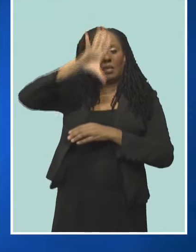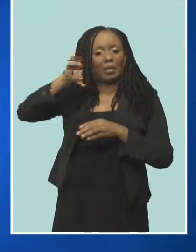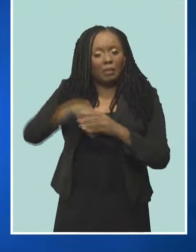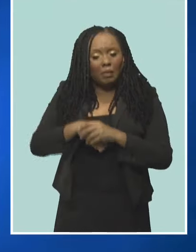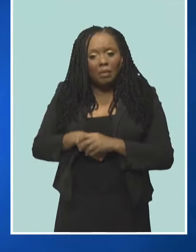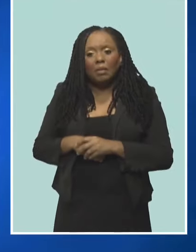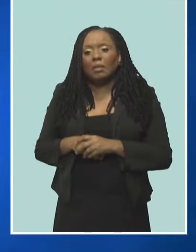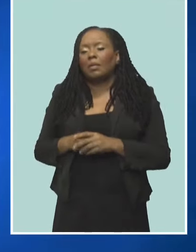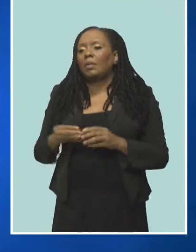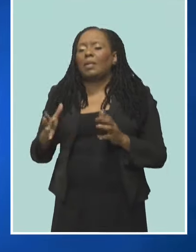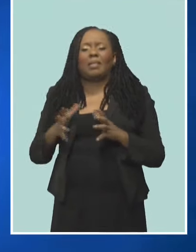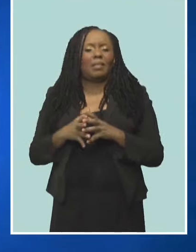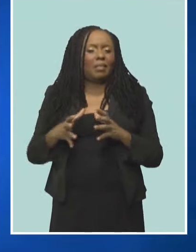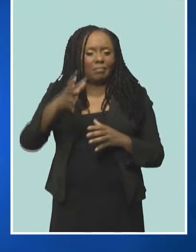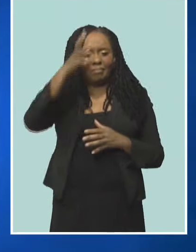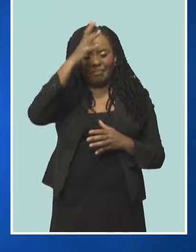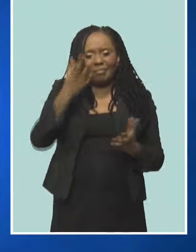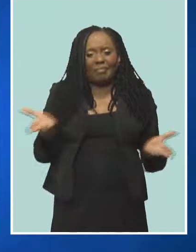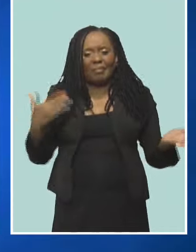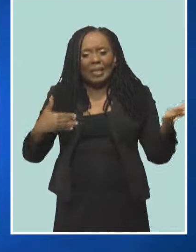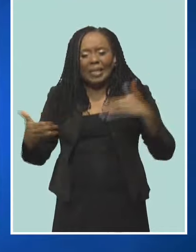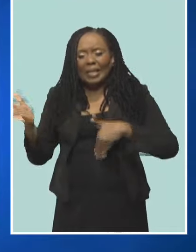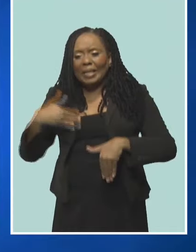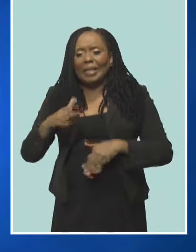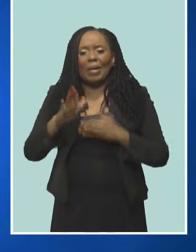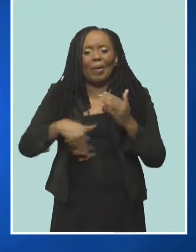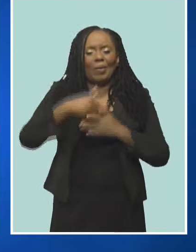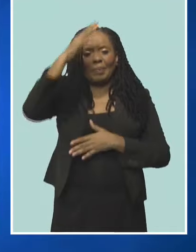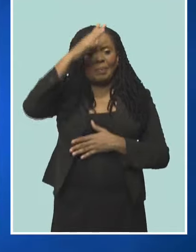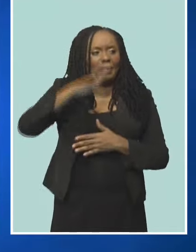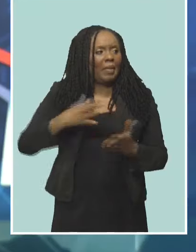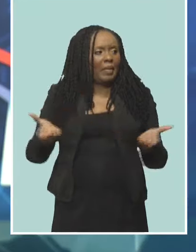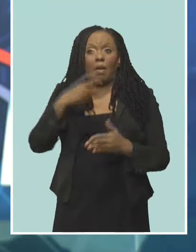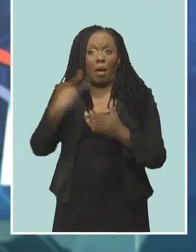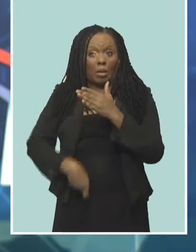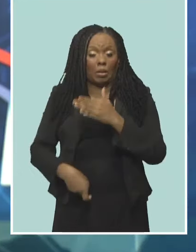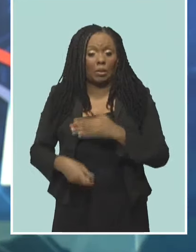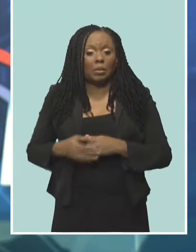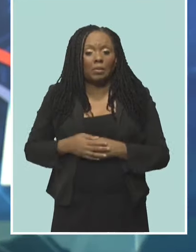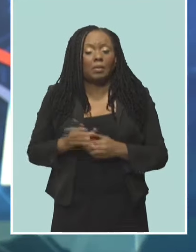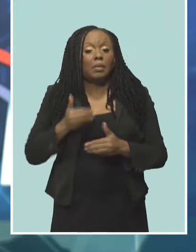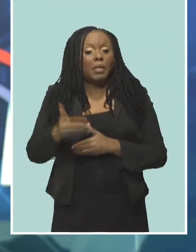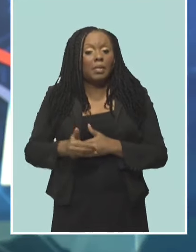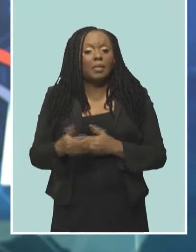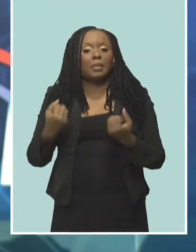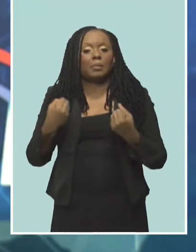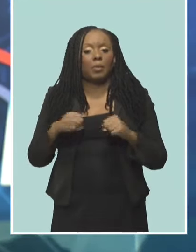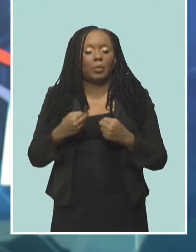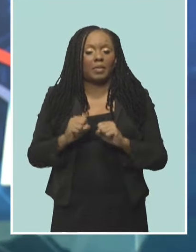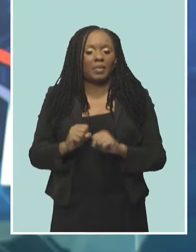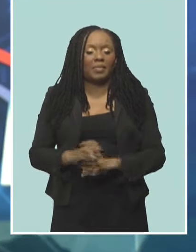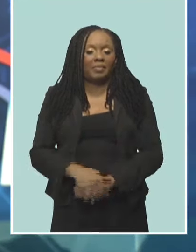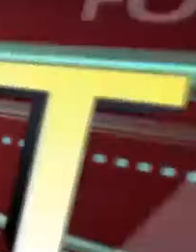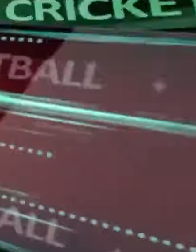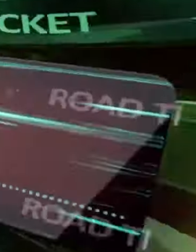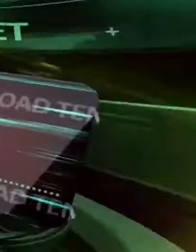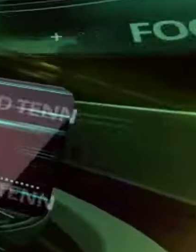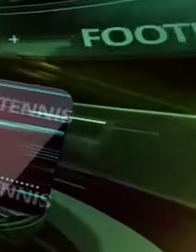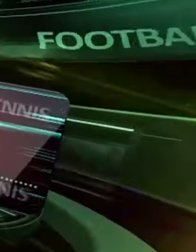see dads coming out. We want to see those men coming out and supporting their children. Coming up, the weekend sports.